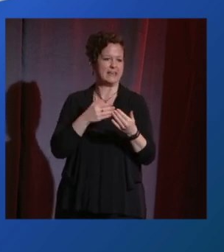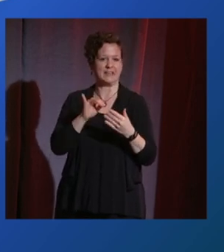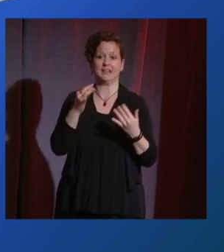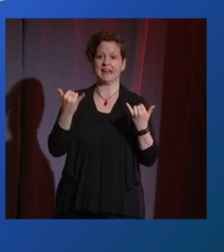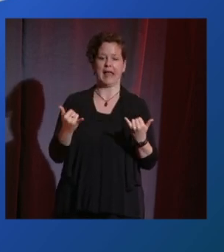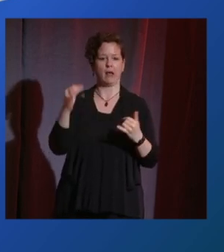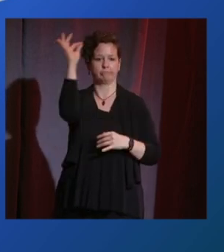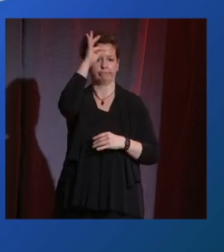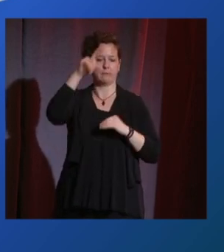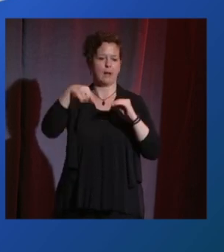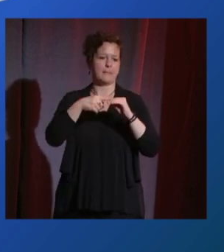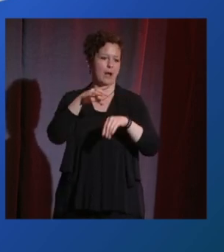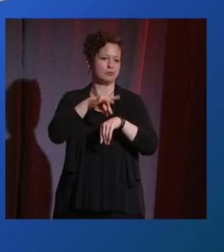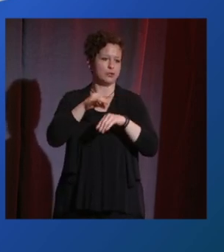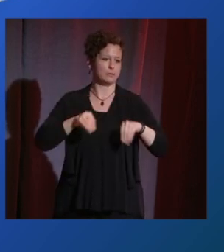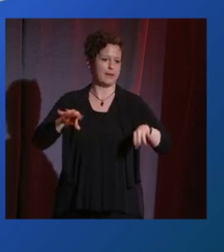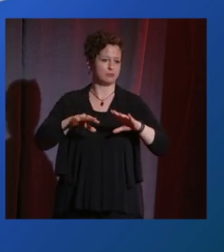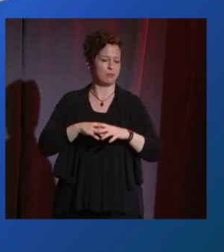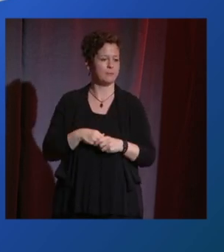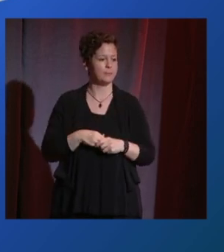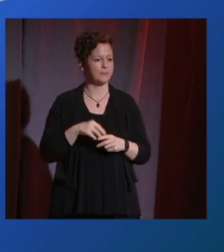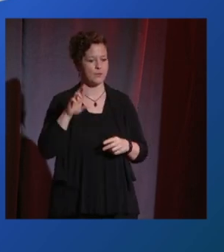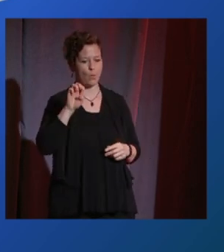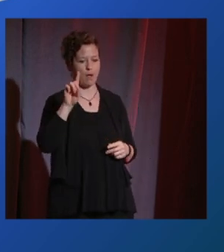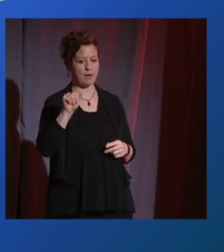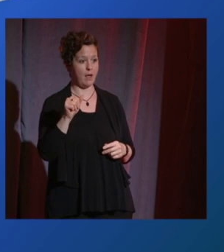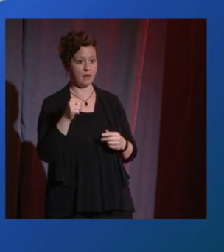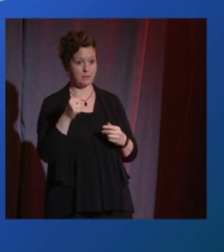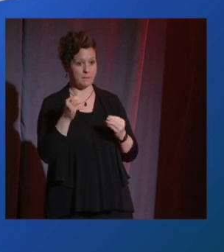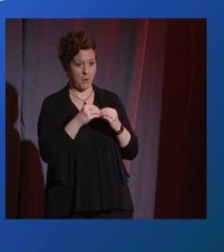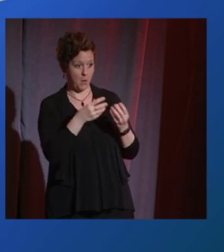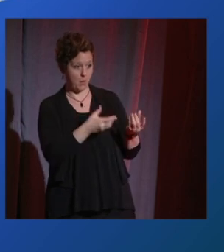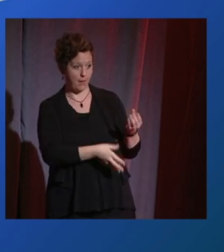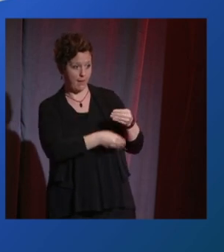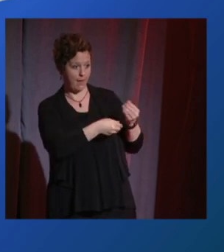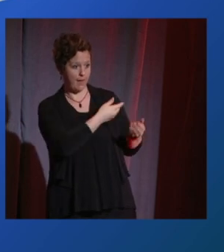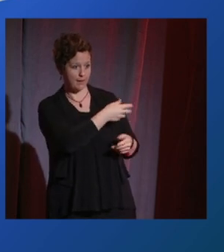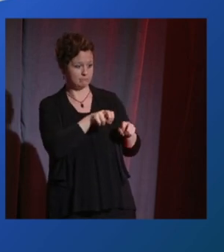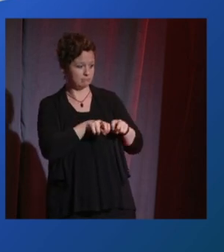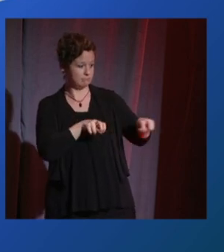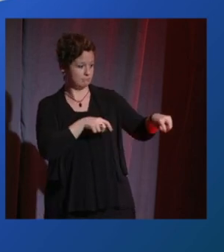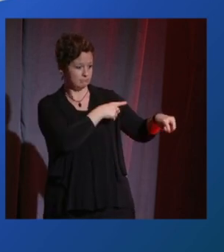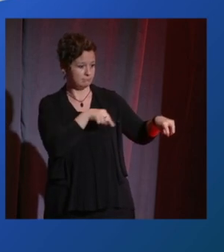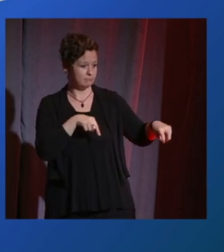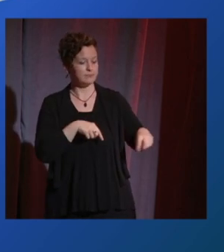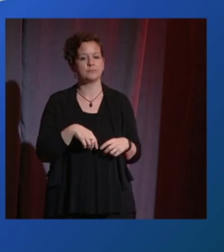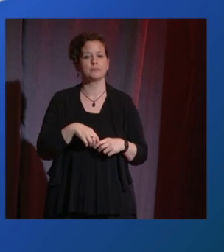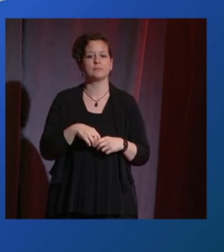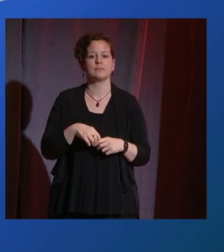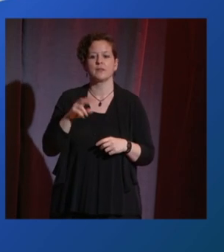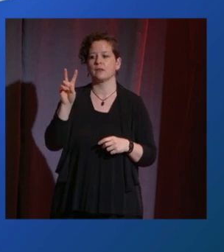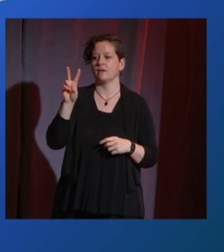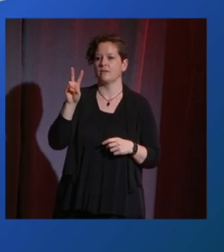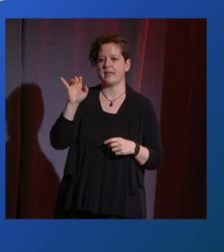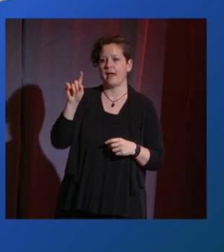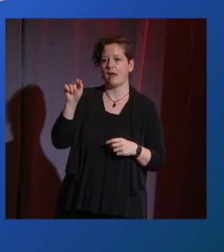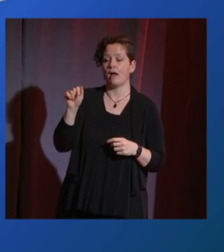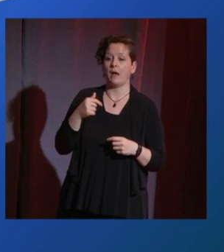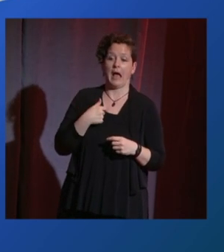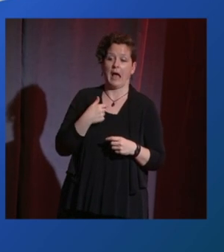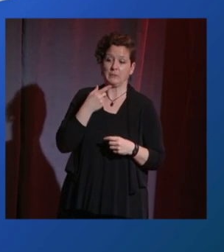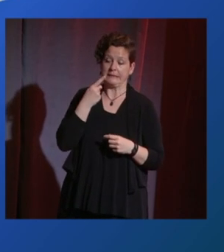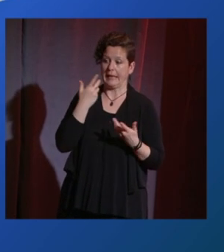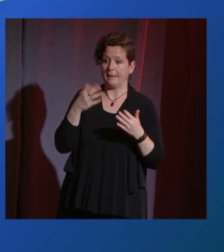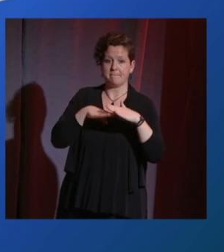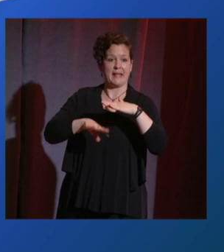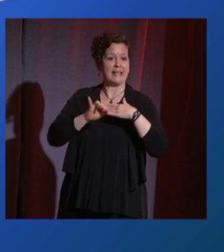and yeah anybody want to pile on on that any thoughts vietta yeah I would say that you know basically if you